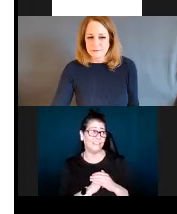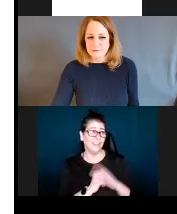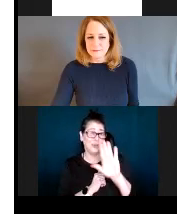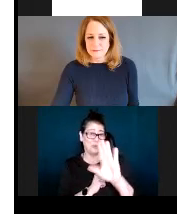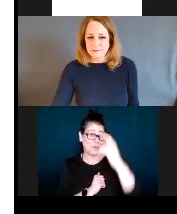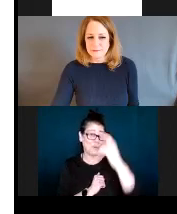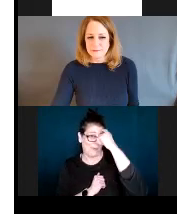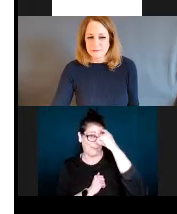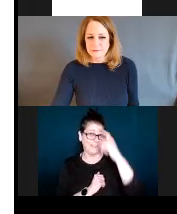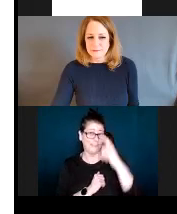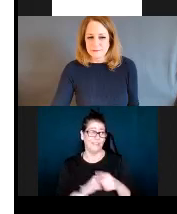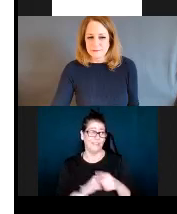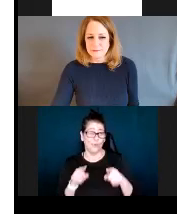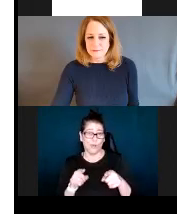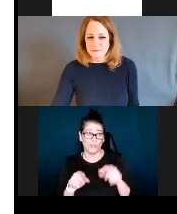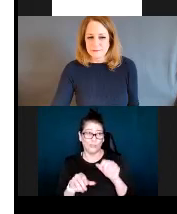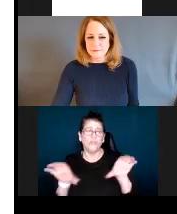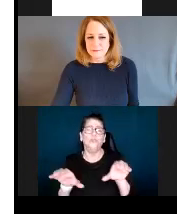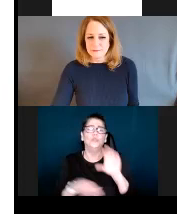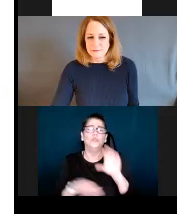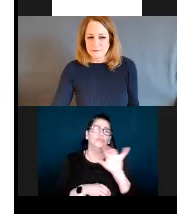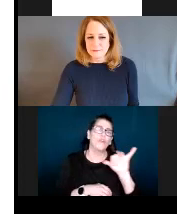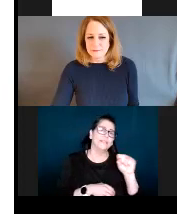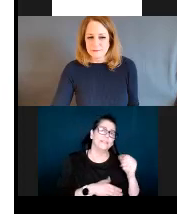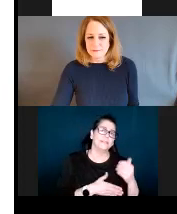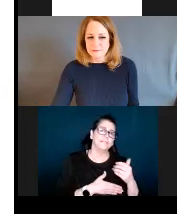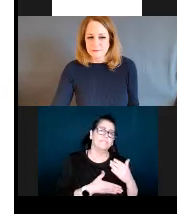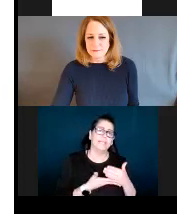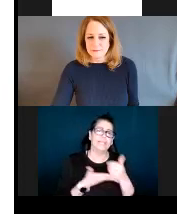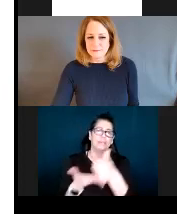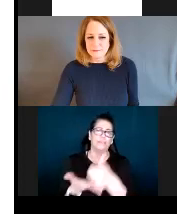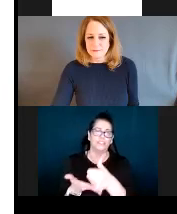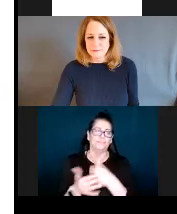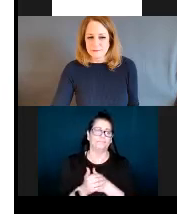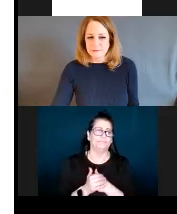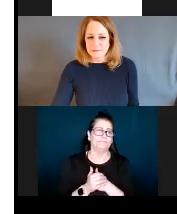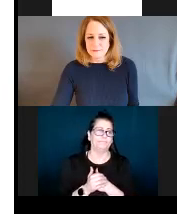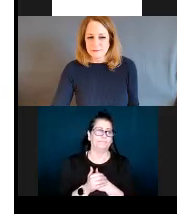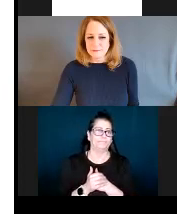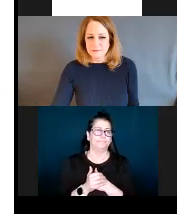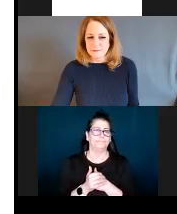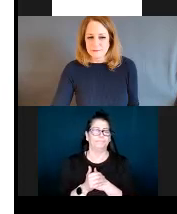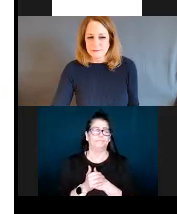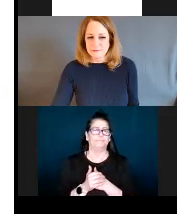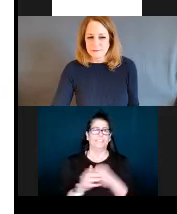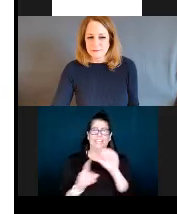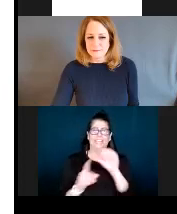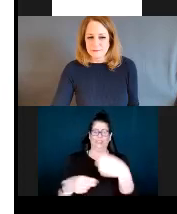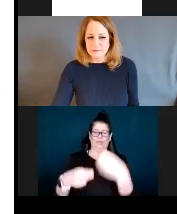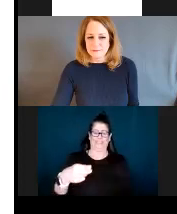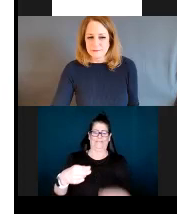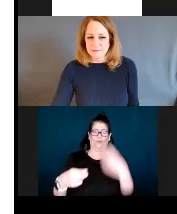with crisis intervention. So much of what makes a situation difficult